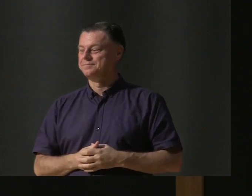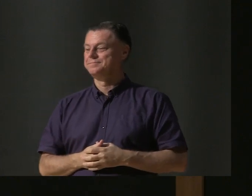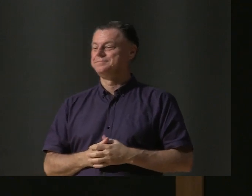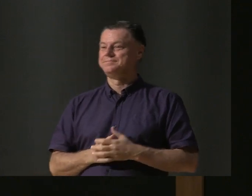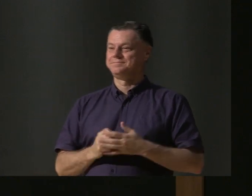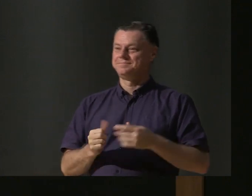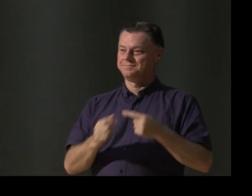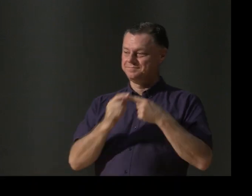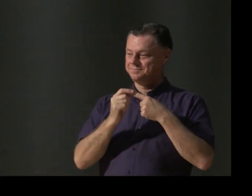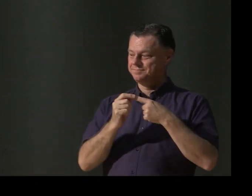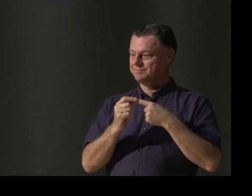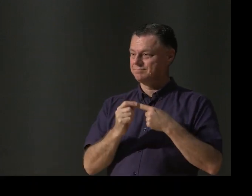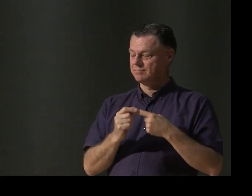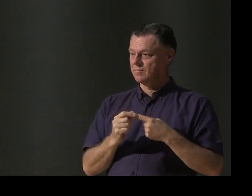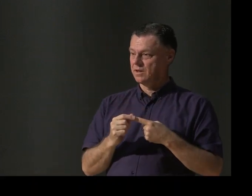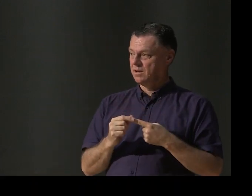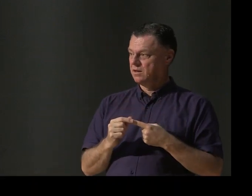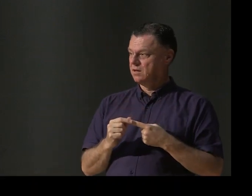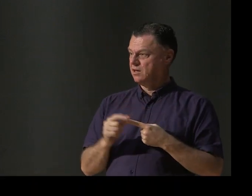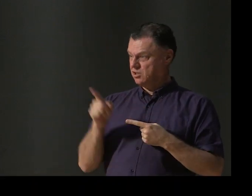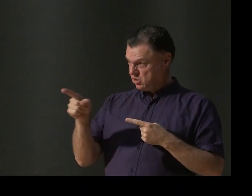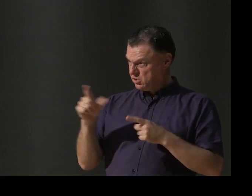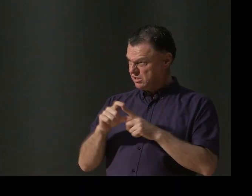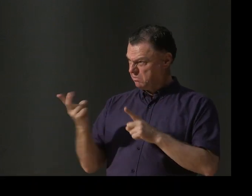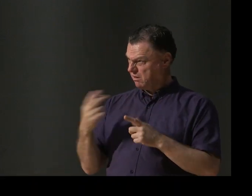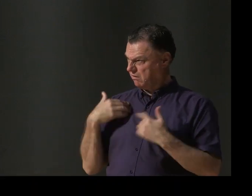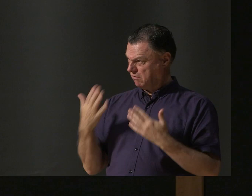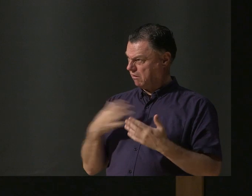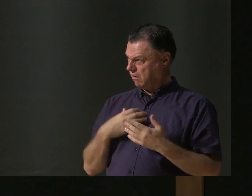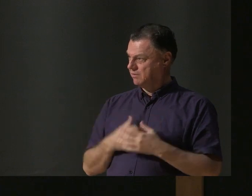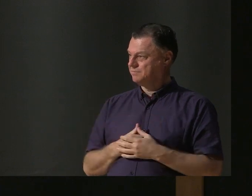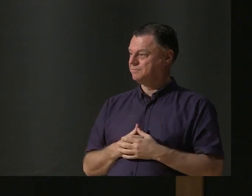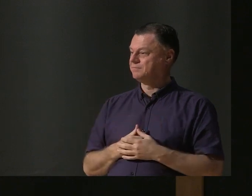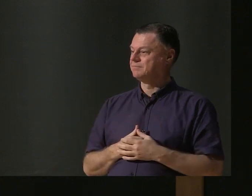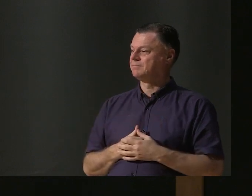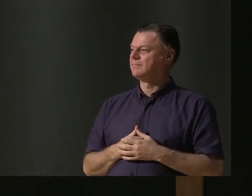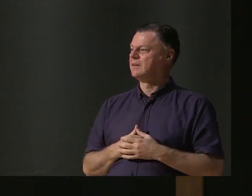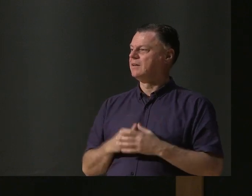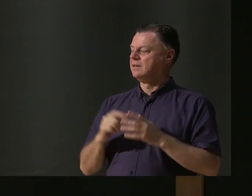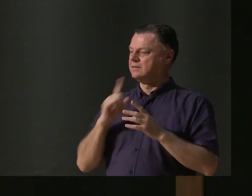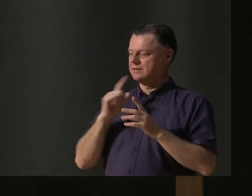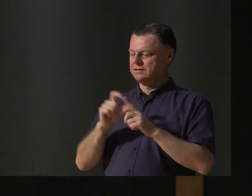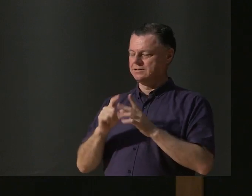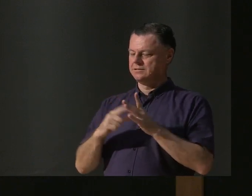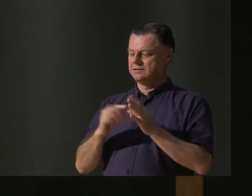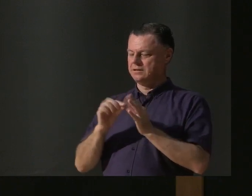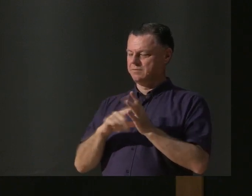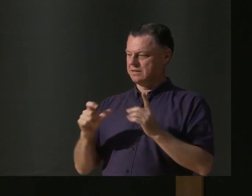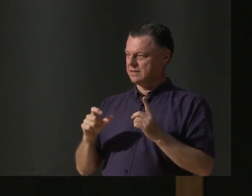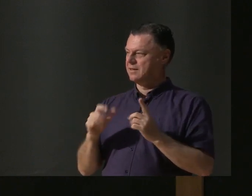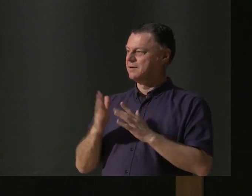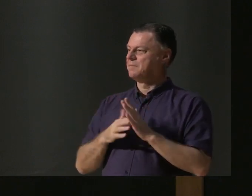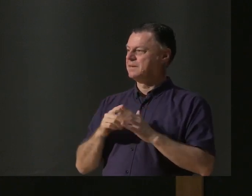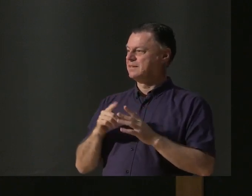Number 1, I didn't know you're diabetic. Using the term diabetic implies that someone